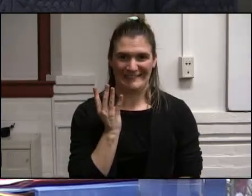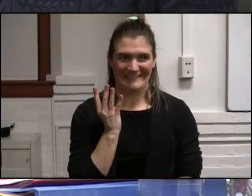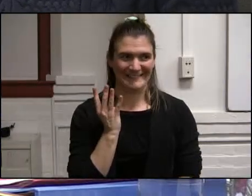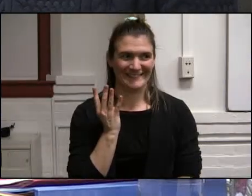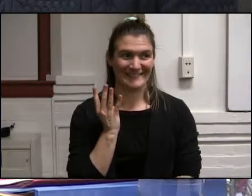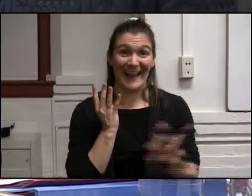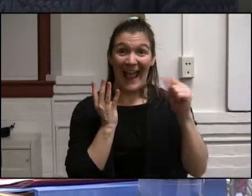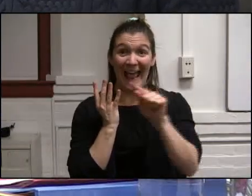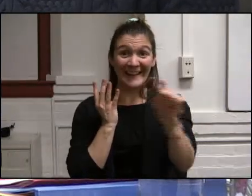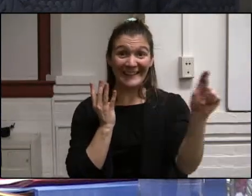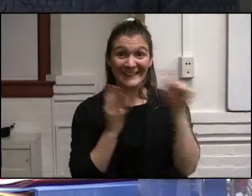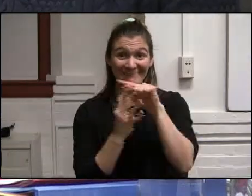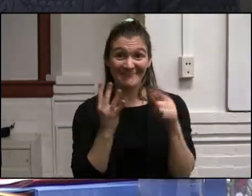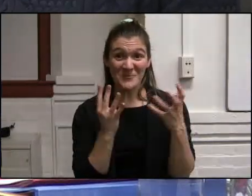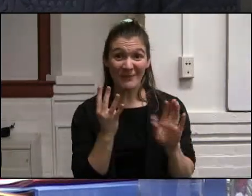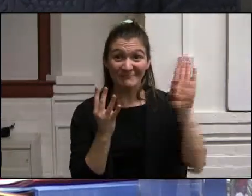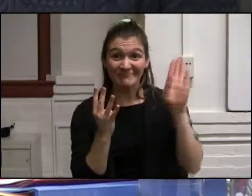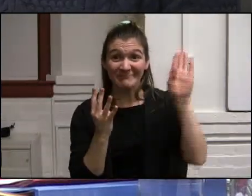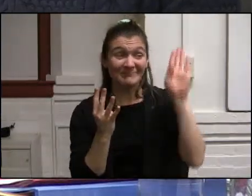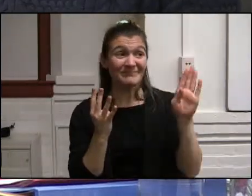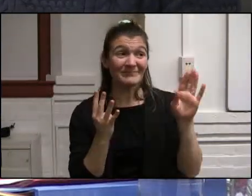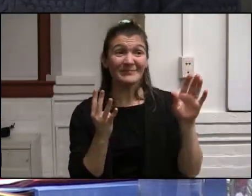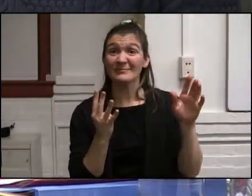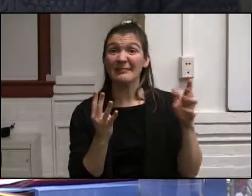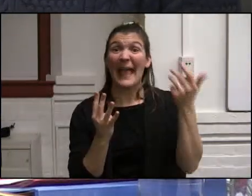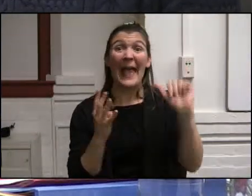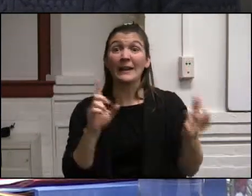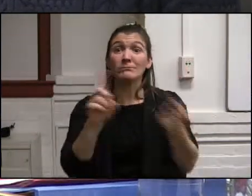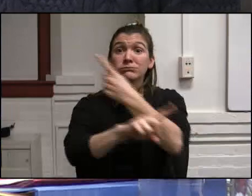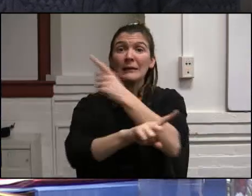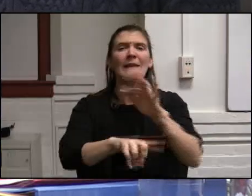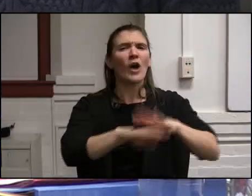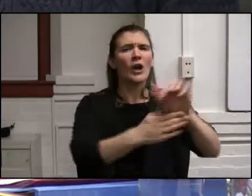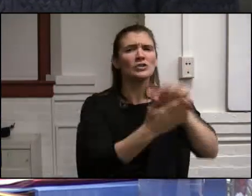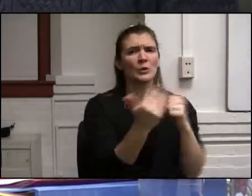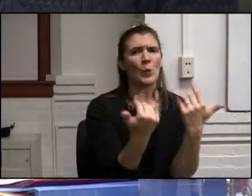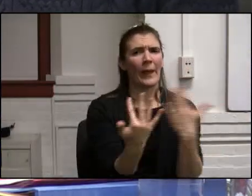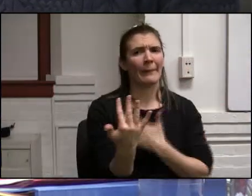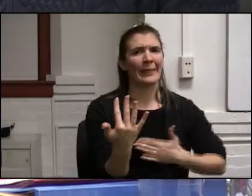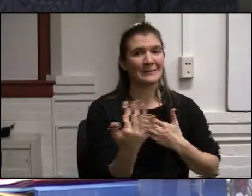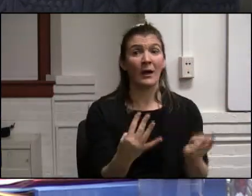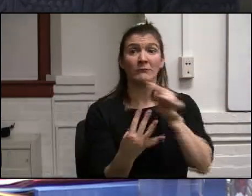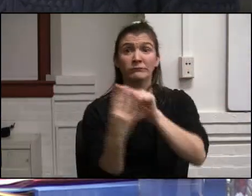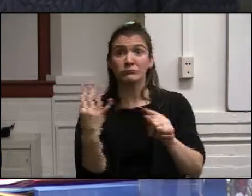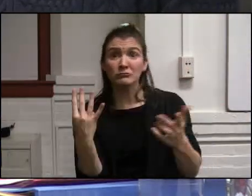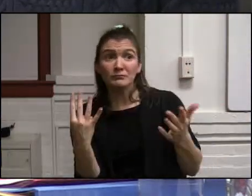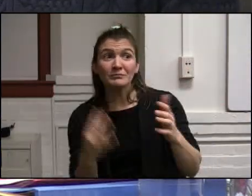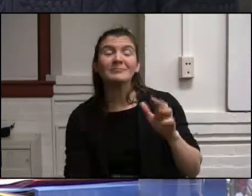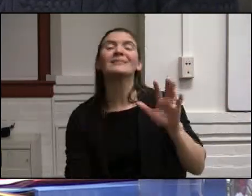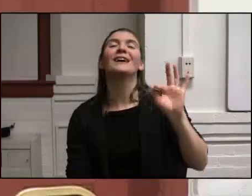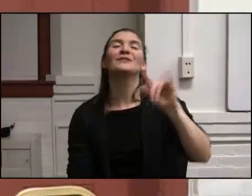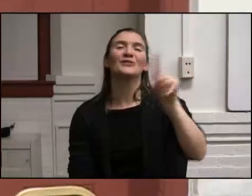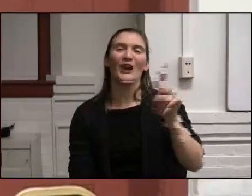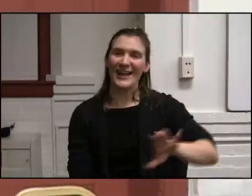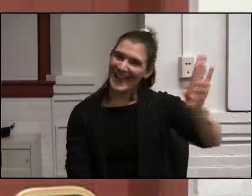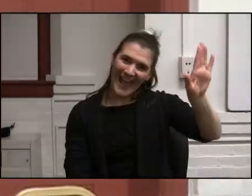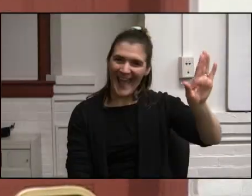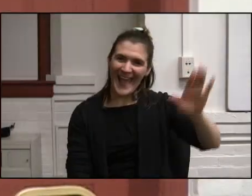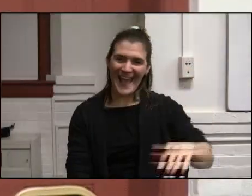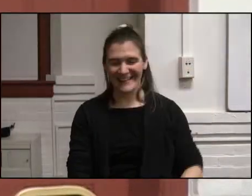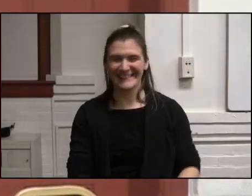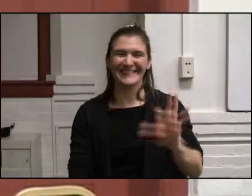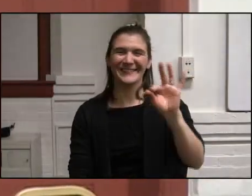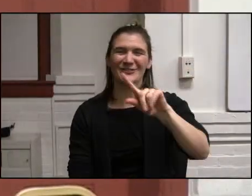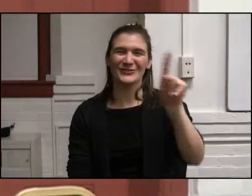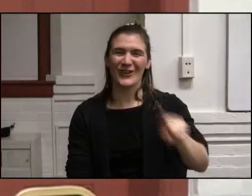anyone here would like to say anything? This is for anything that's not on tonight's agenda. Just throw it out. Hi, Franz. Hi,